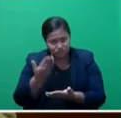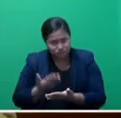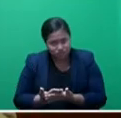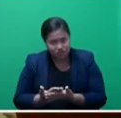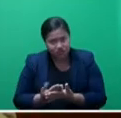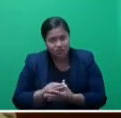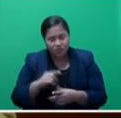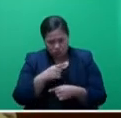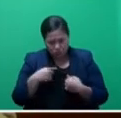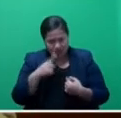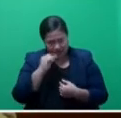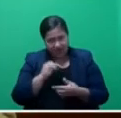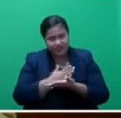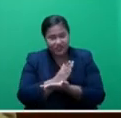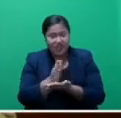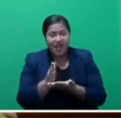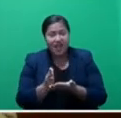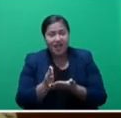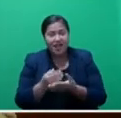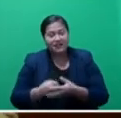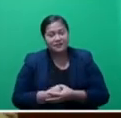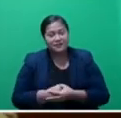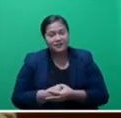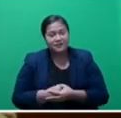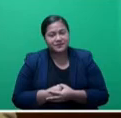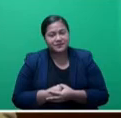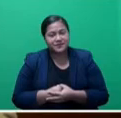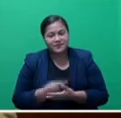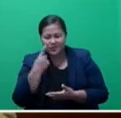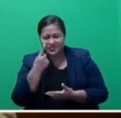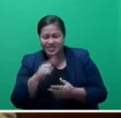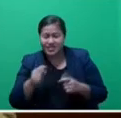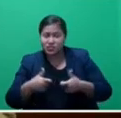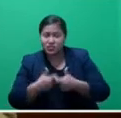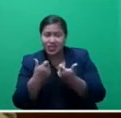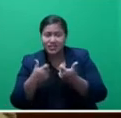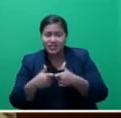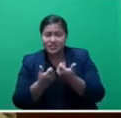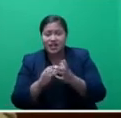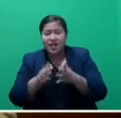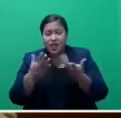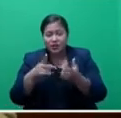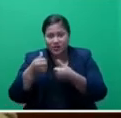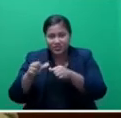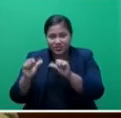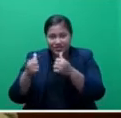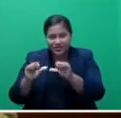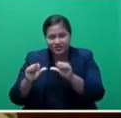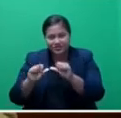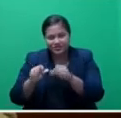share and care in the process, thwarting off challenges to achieve the extraordinary or the extra